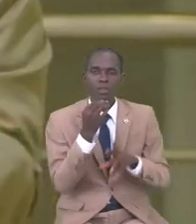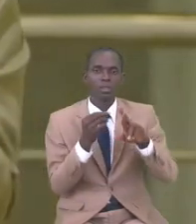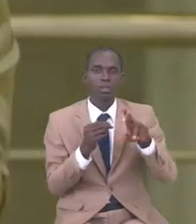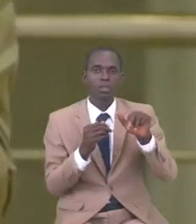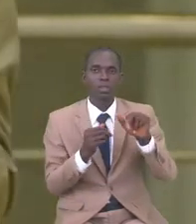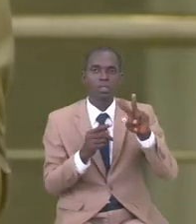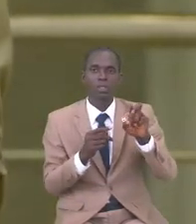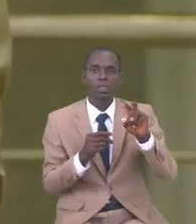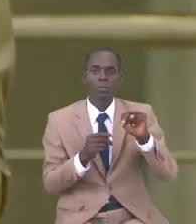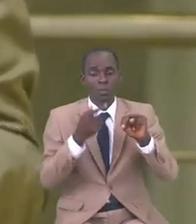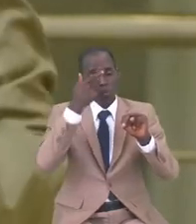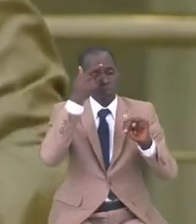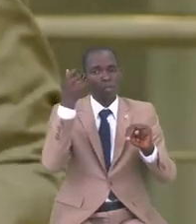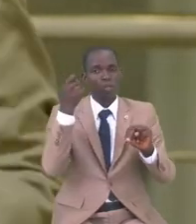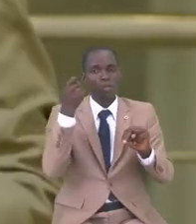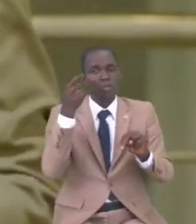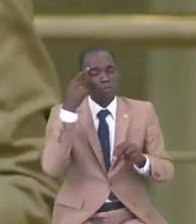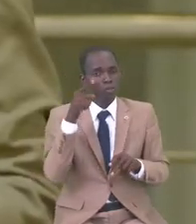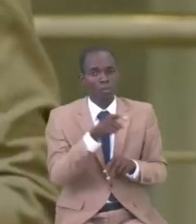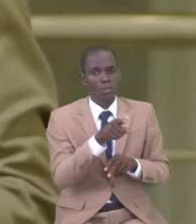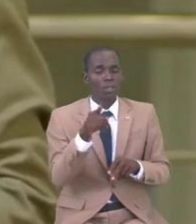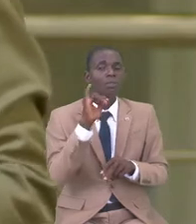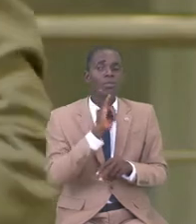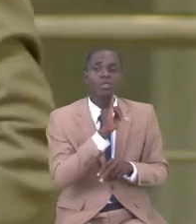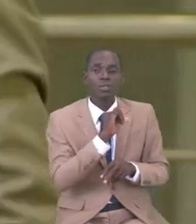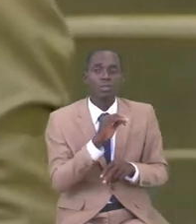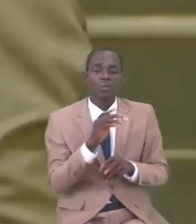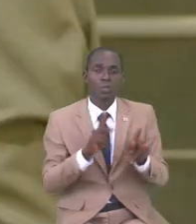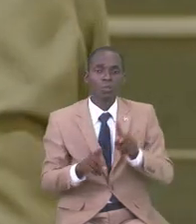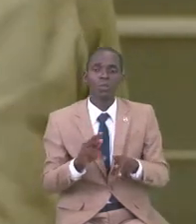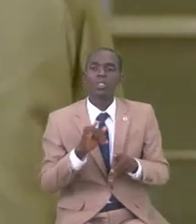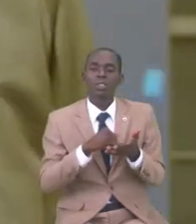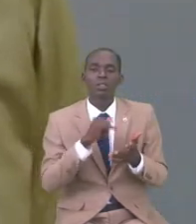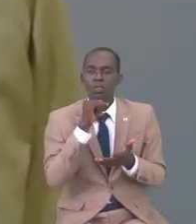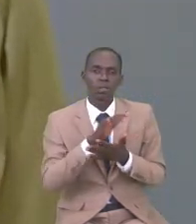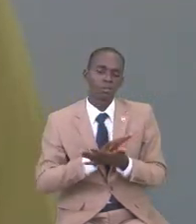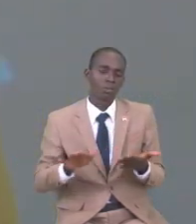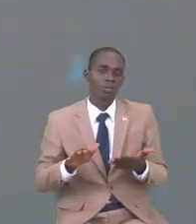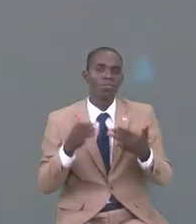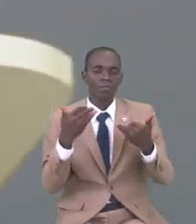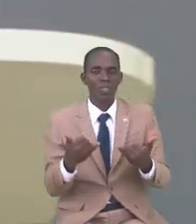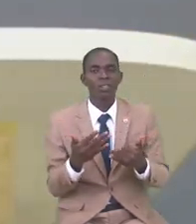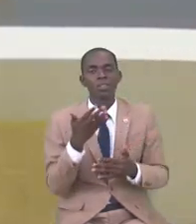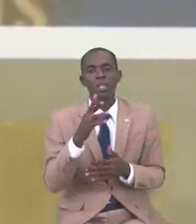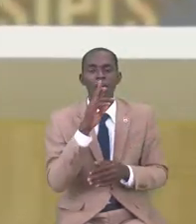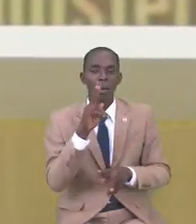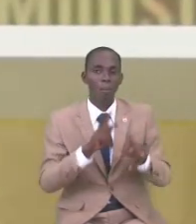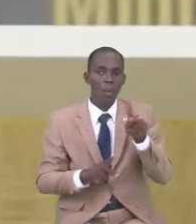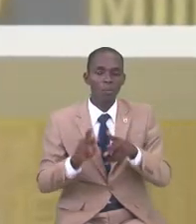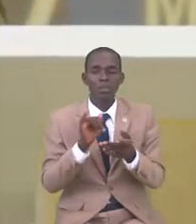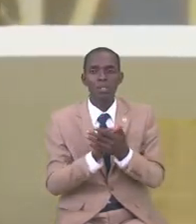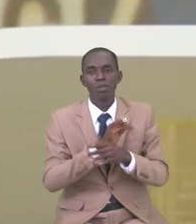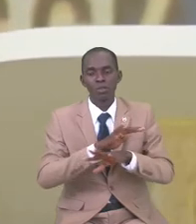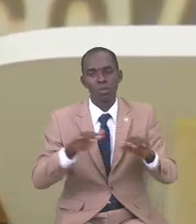because for them it was unclean. Now, there are people that do not know